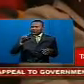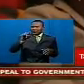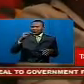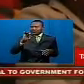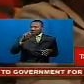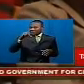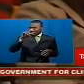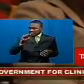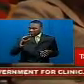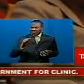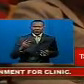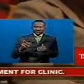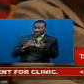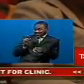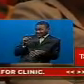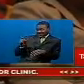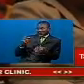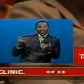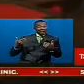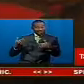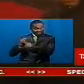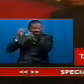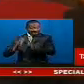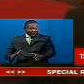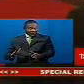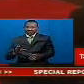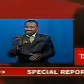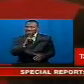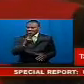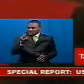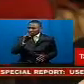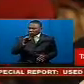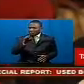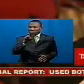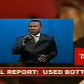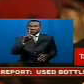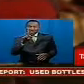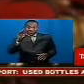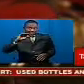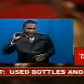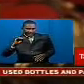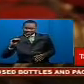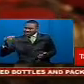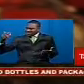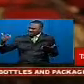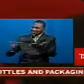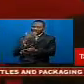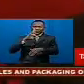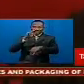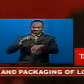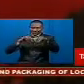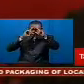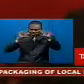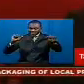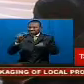Dennis. Nene Abayatei Amegache won the contest by 72.1% to become the new national president